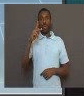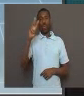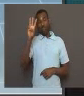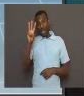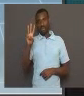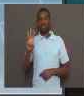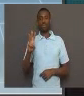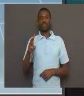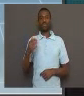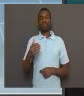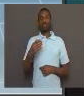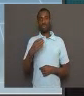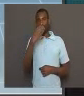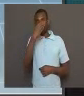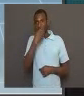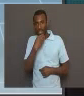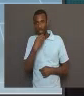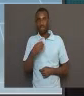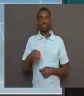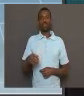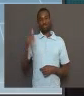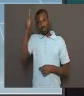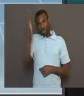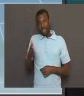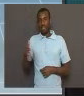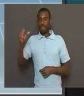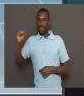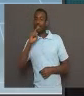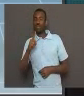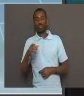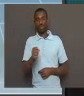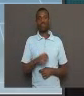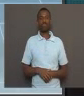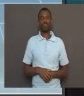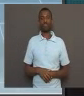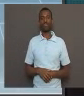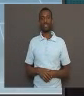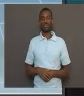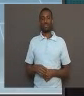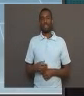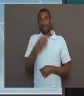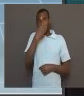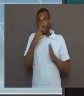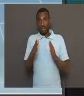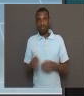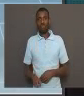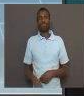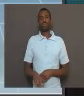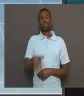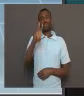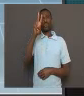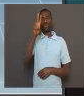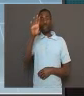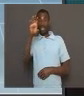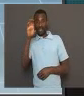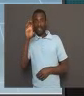second. The heater takes approximately 200 seconds